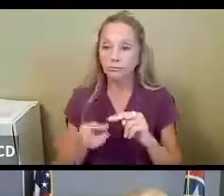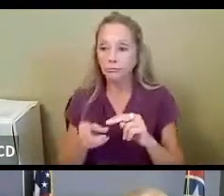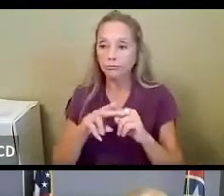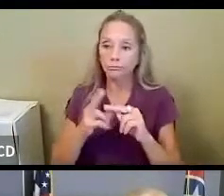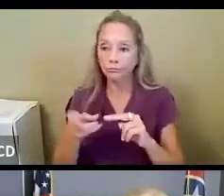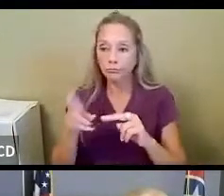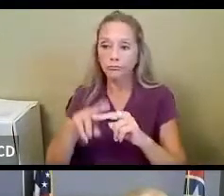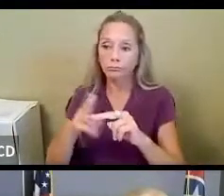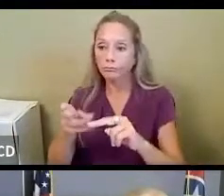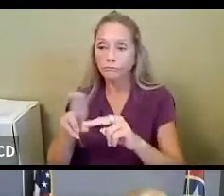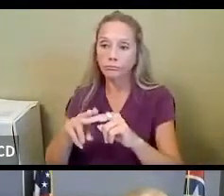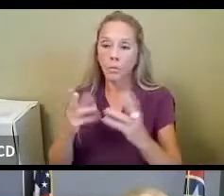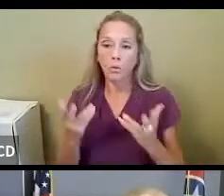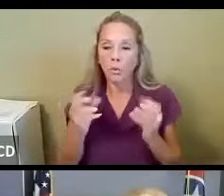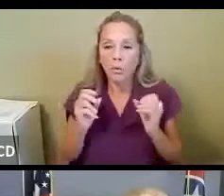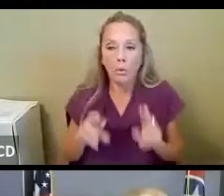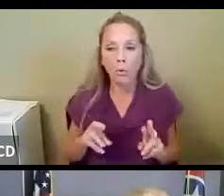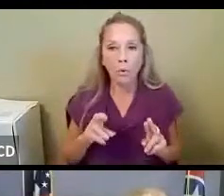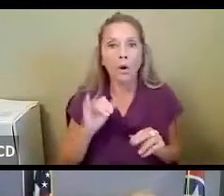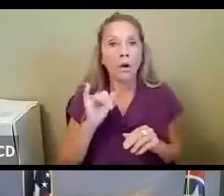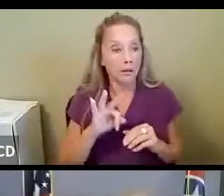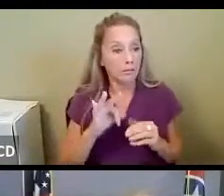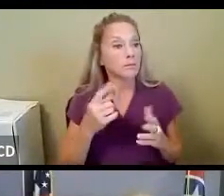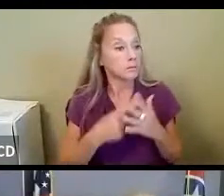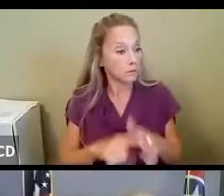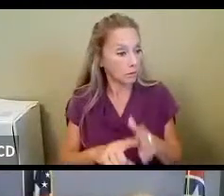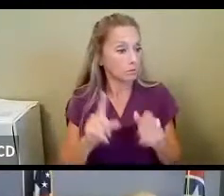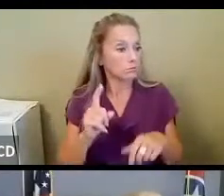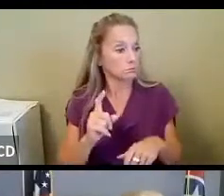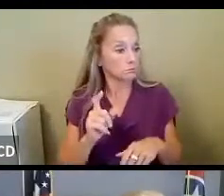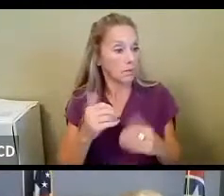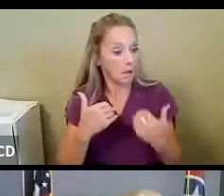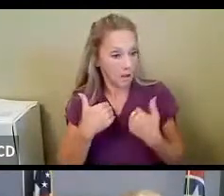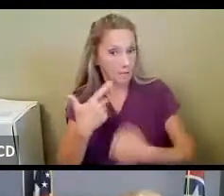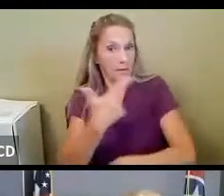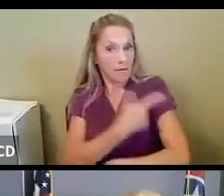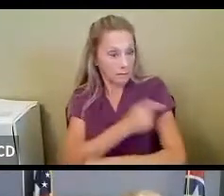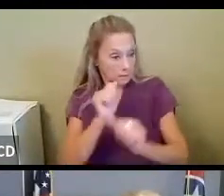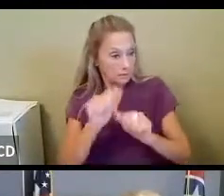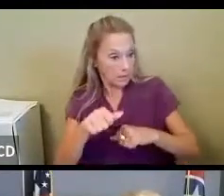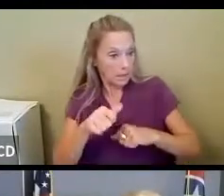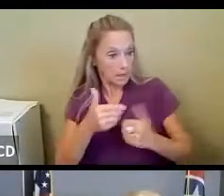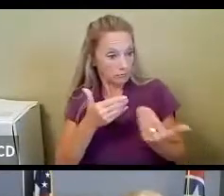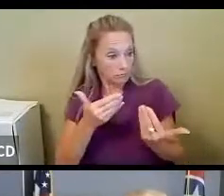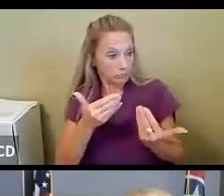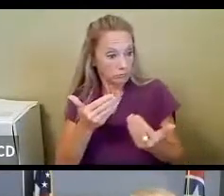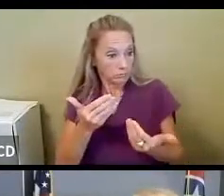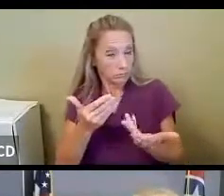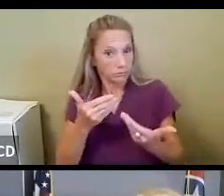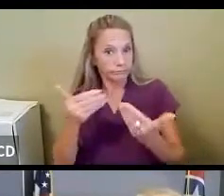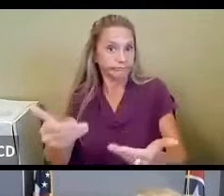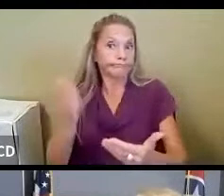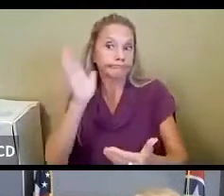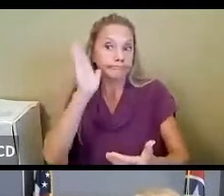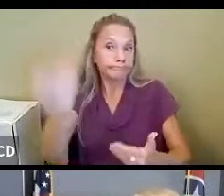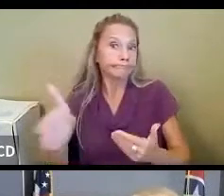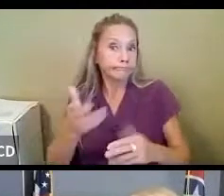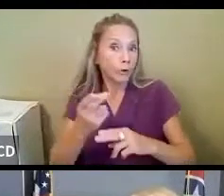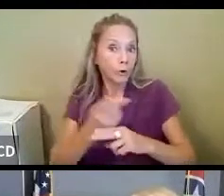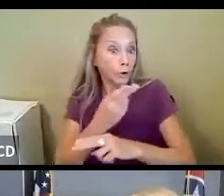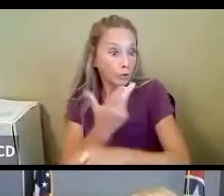then when we start having vaccine availability, that might change what we want to do. But we also have to look at,